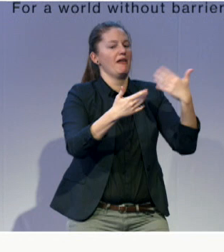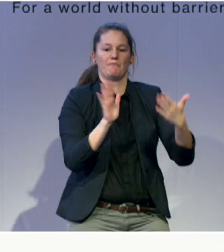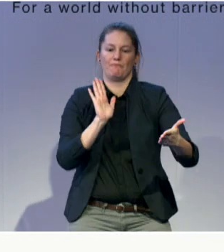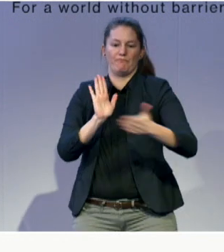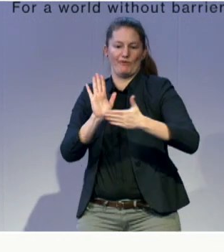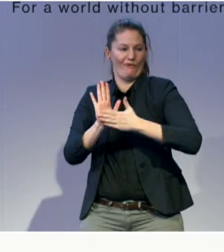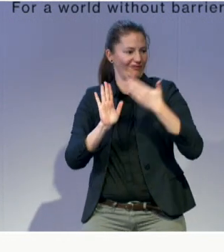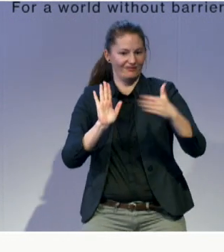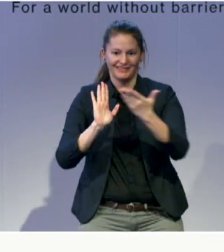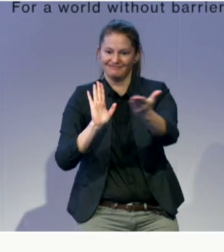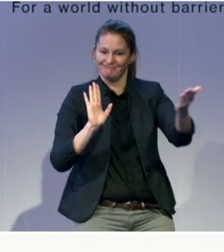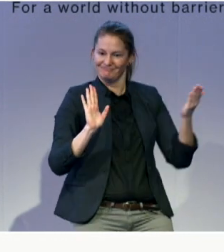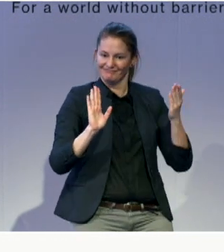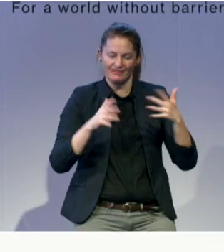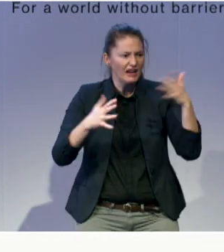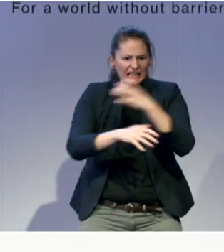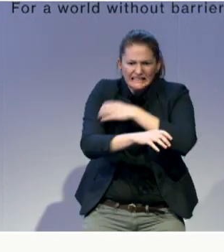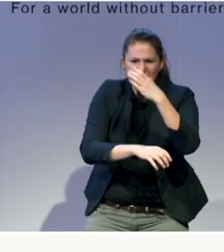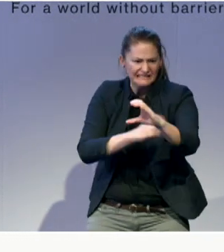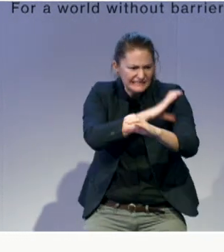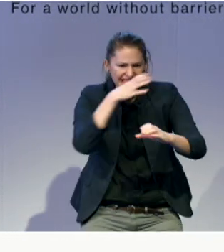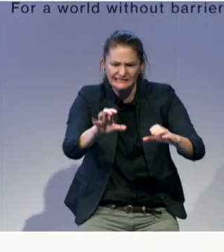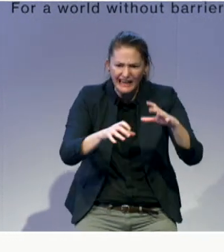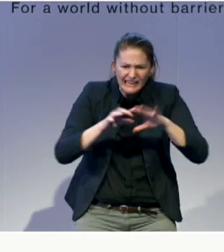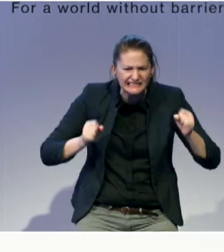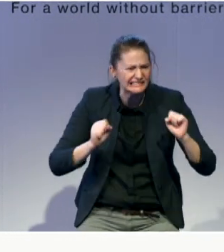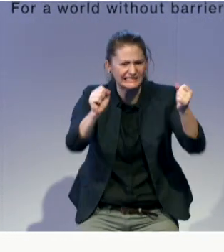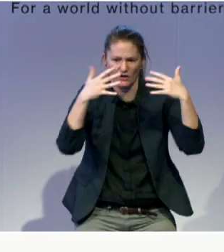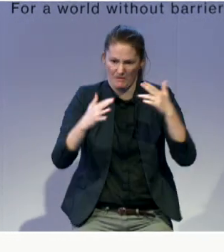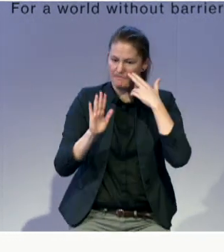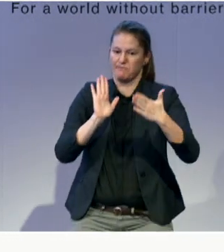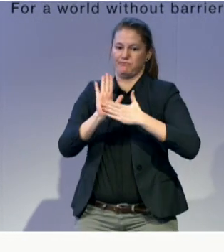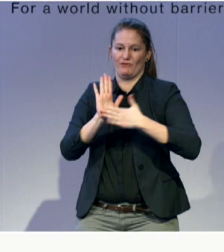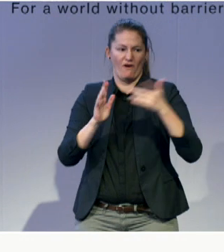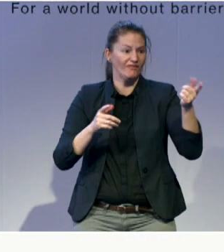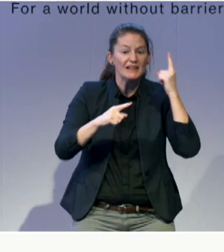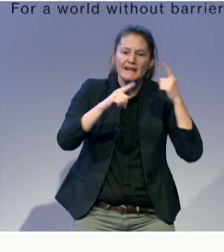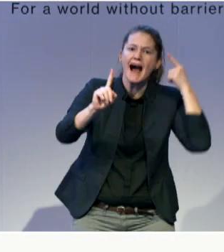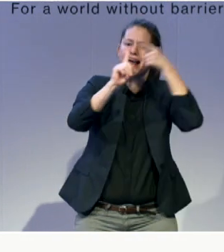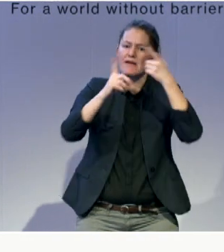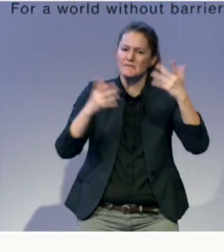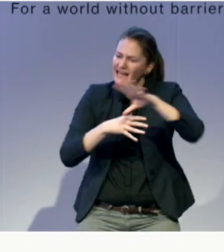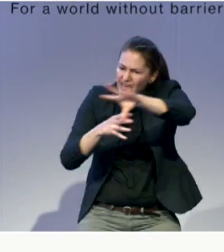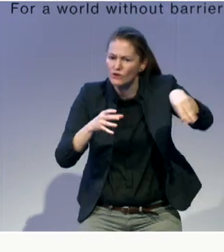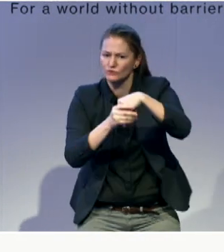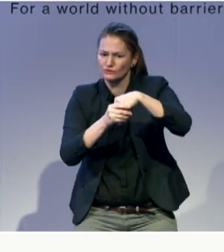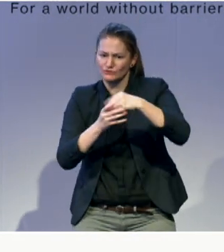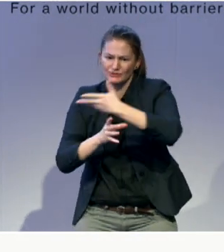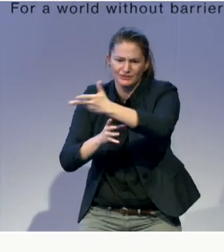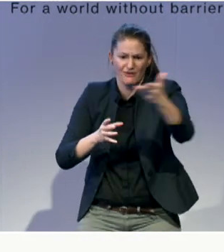energetic, and so committed to full inclusion of persons with disabilities in all aspects of living.